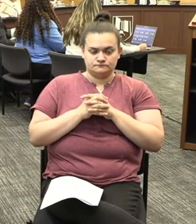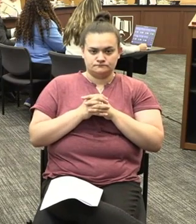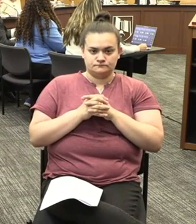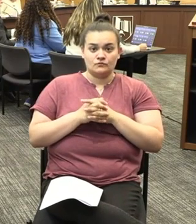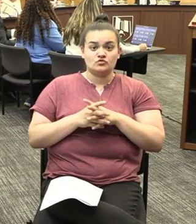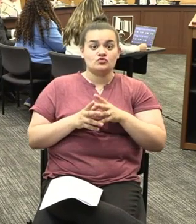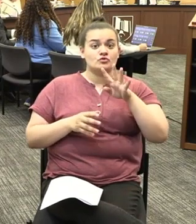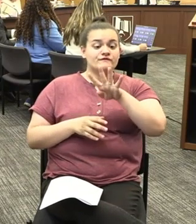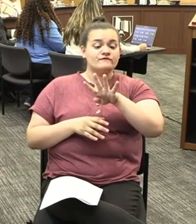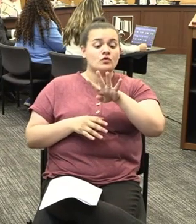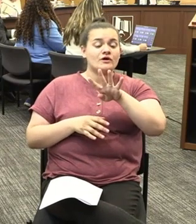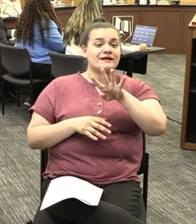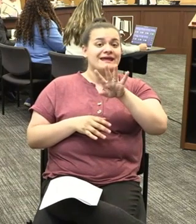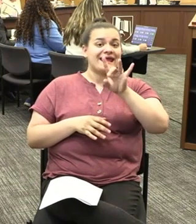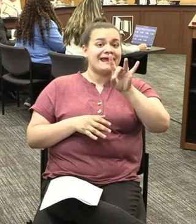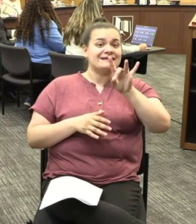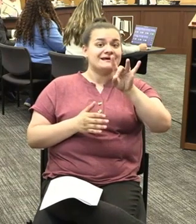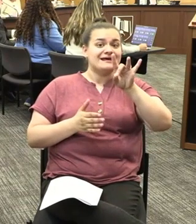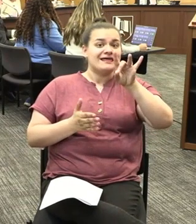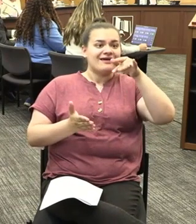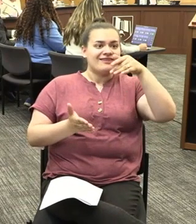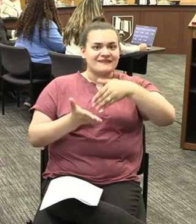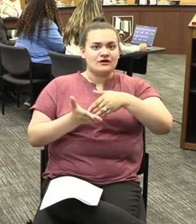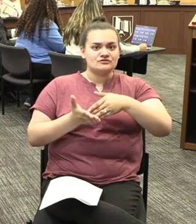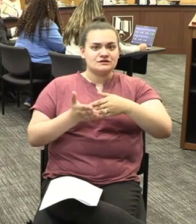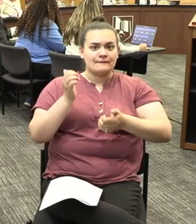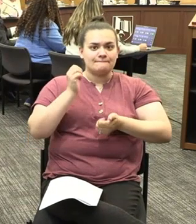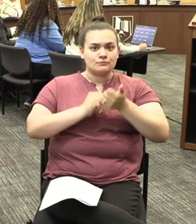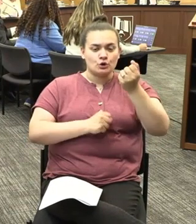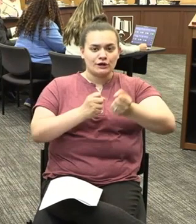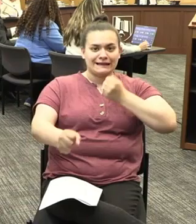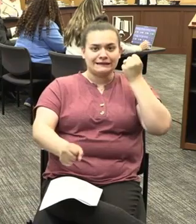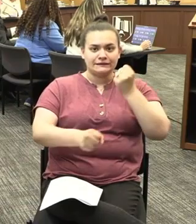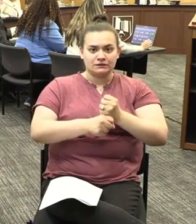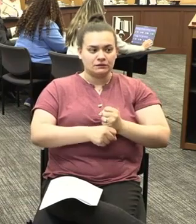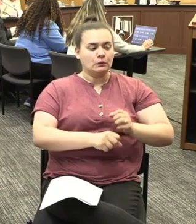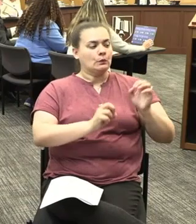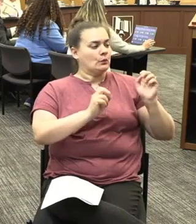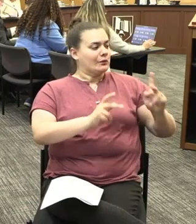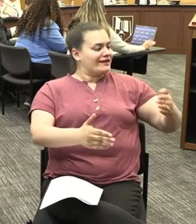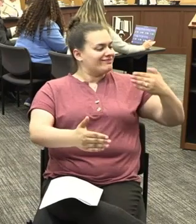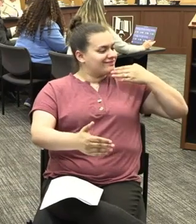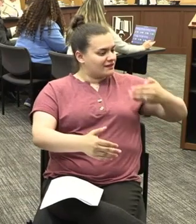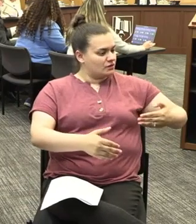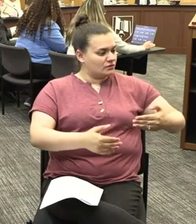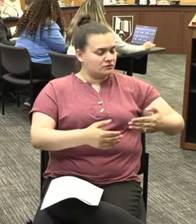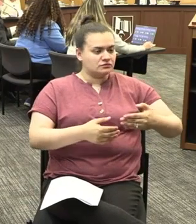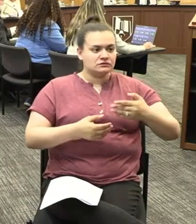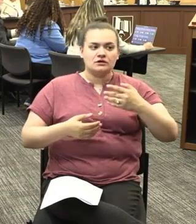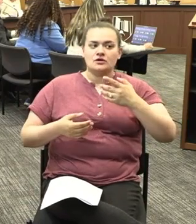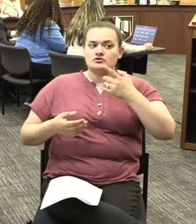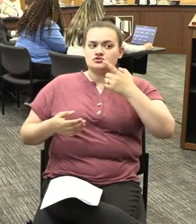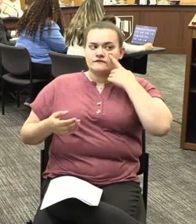Was 48,000 a year. Got, okay. Okay. Thank you. That's what, okay, so then for the